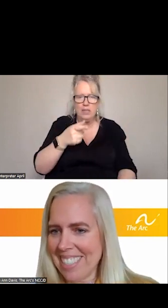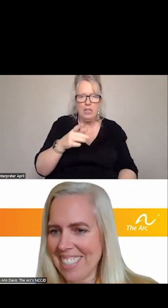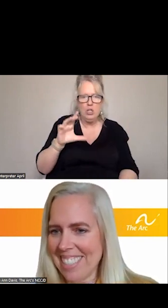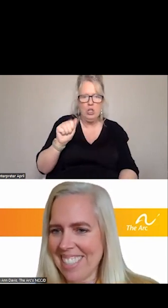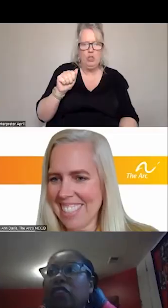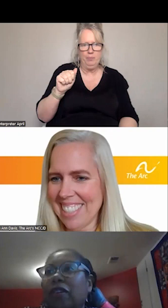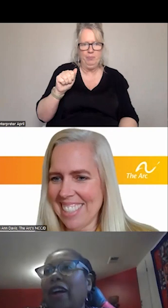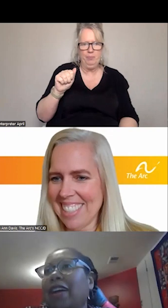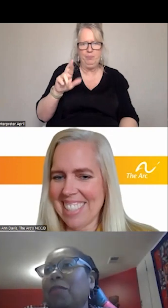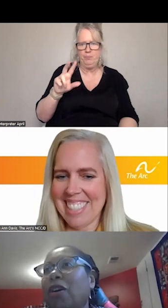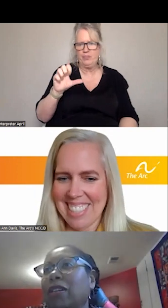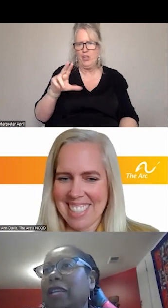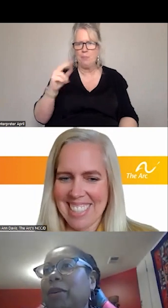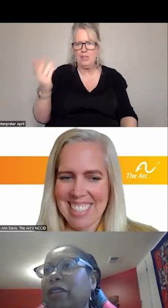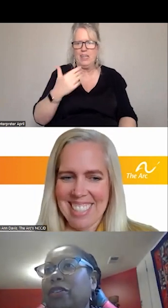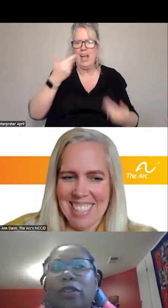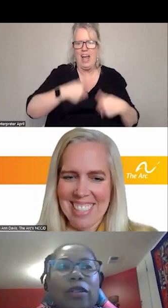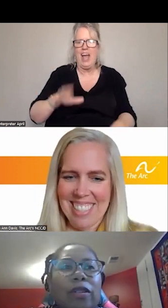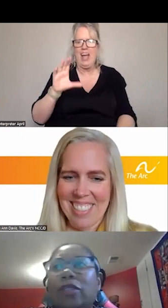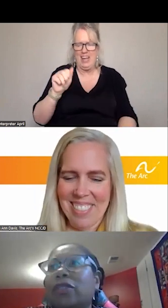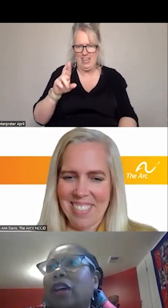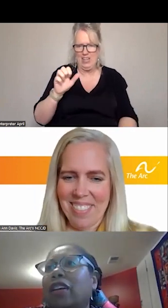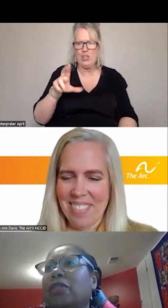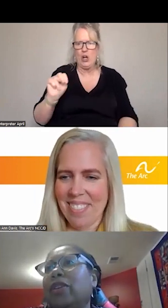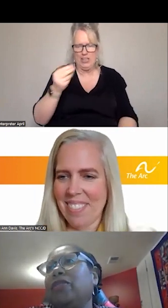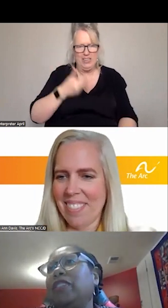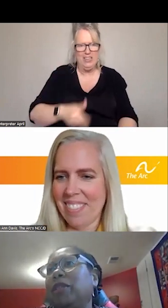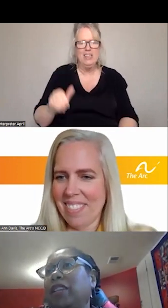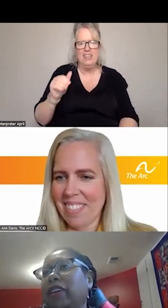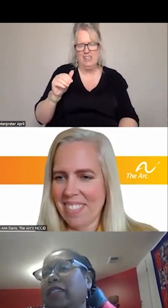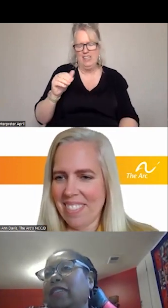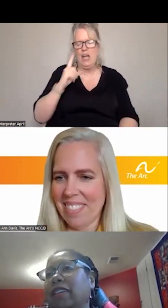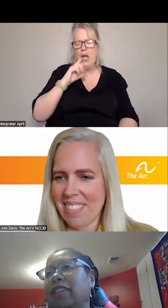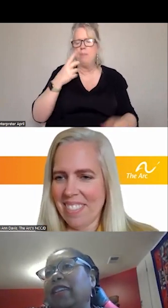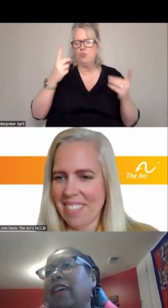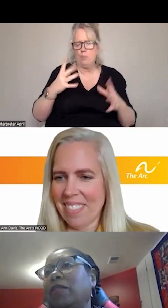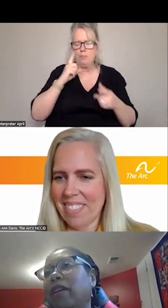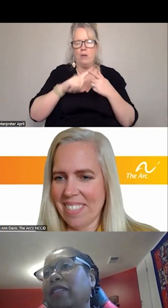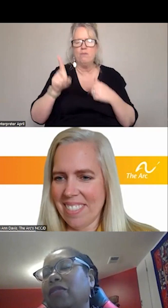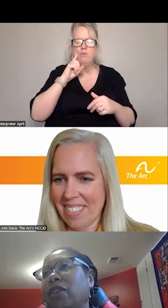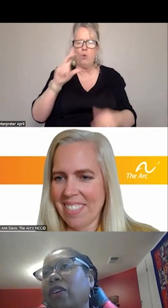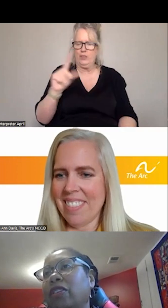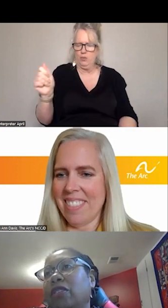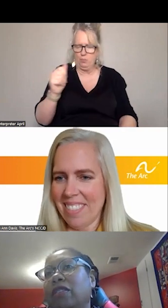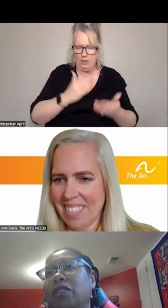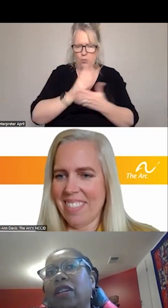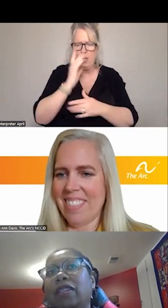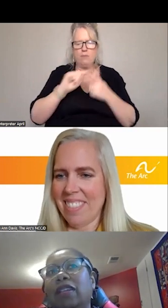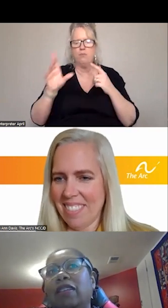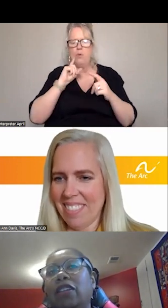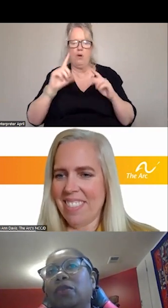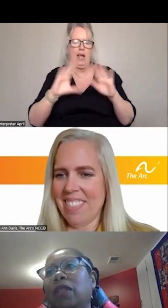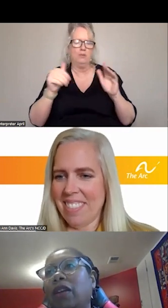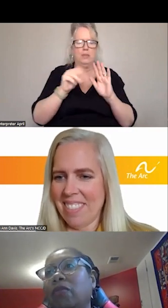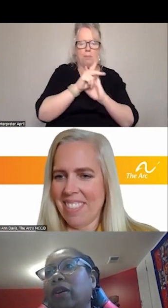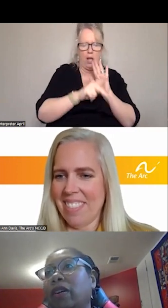introduction? Sure. Hi, I'm Carlean Ponder, Director of Disability Rights and Housing Policy for the ARC of the United States.